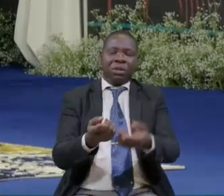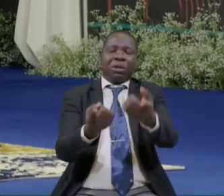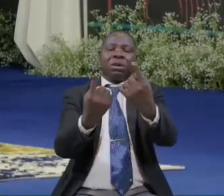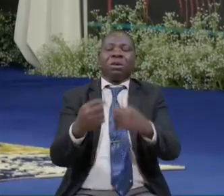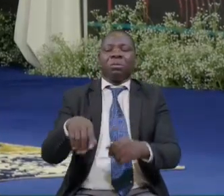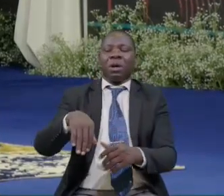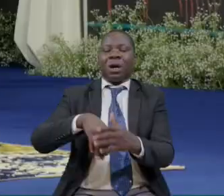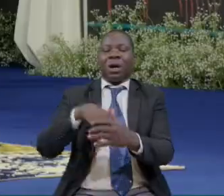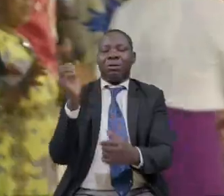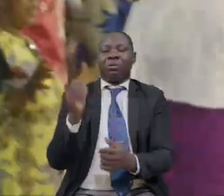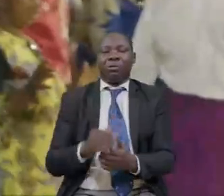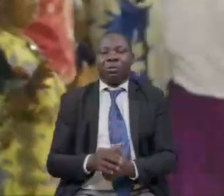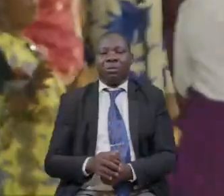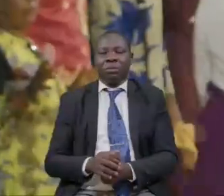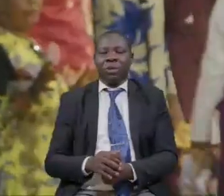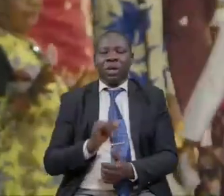I